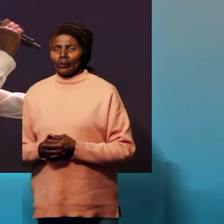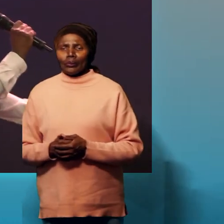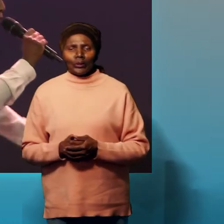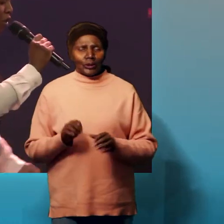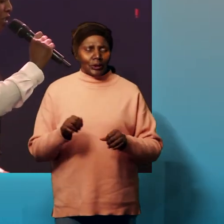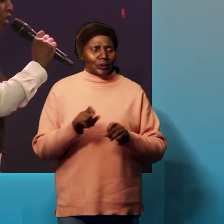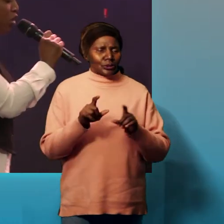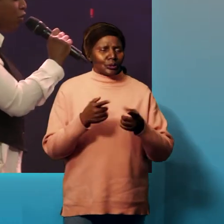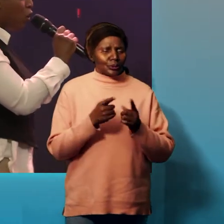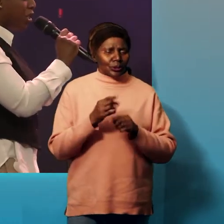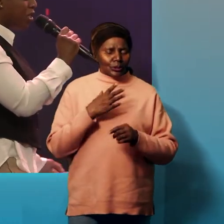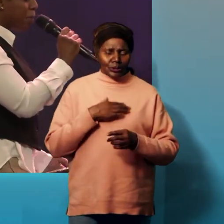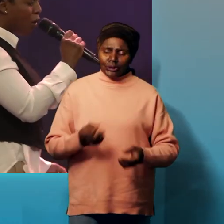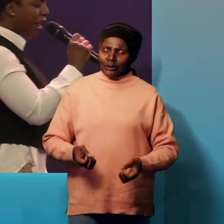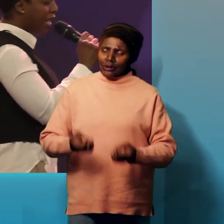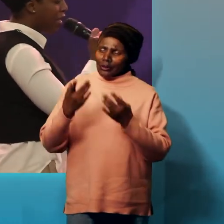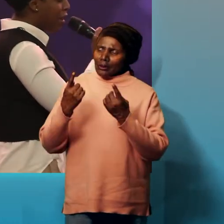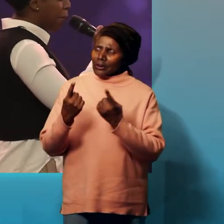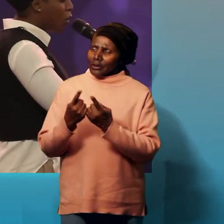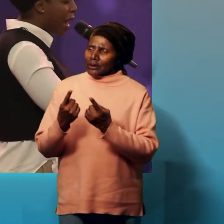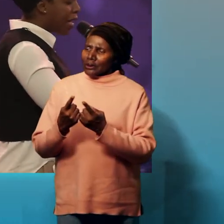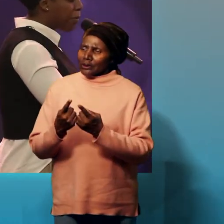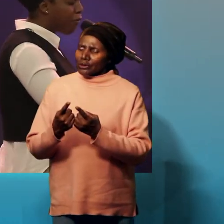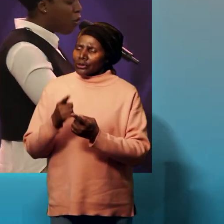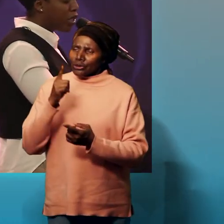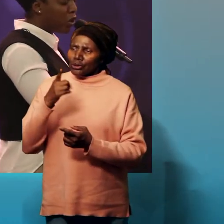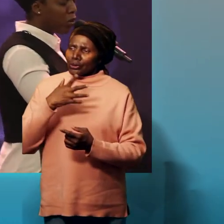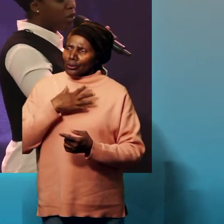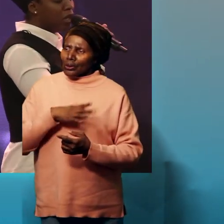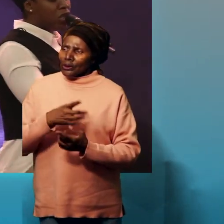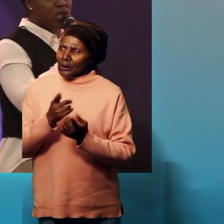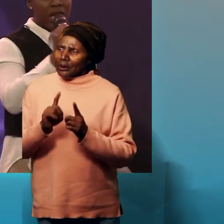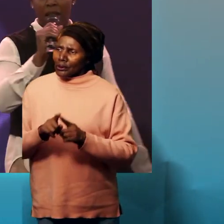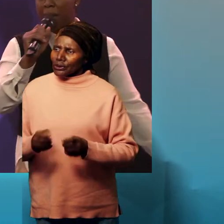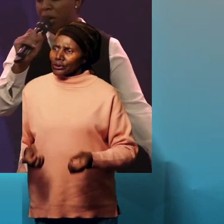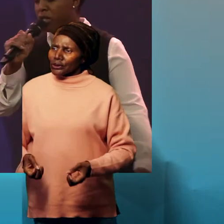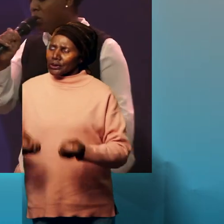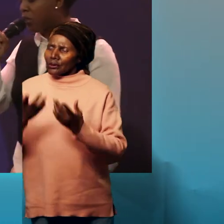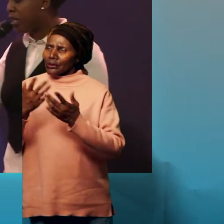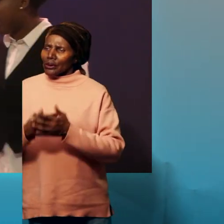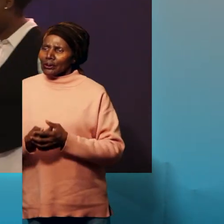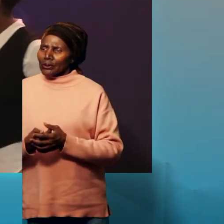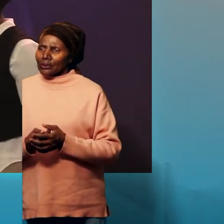want to give up those things that you've called us to break. Break before you.